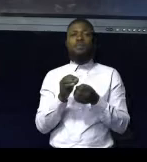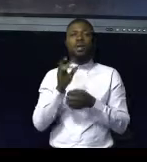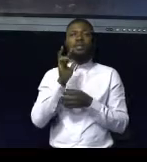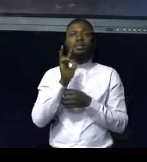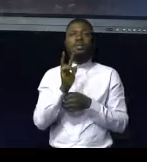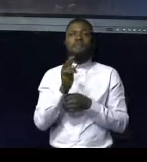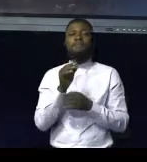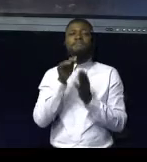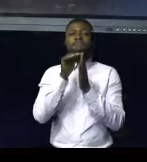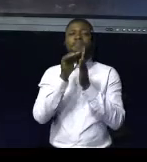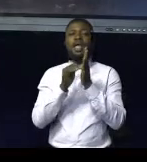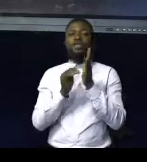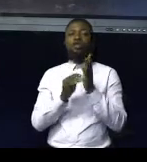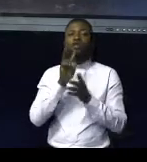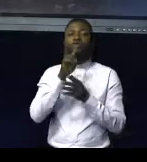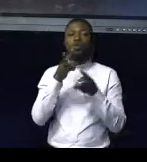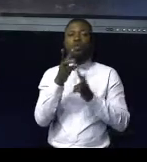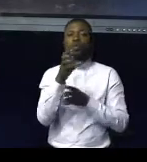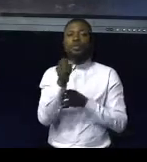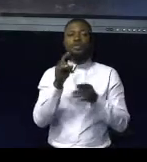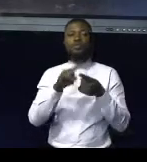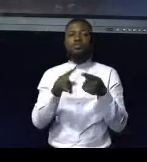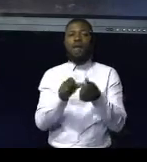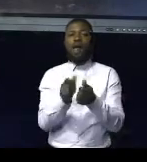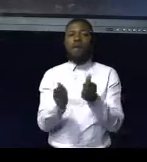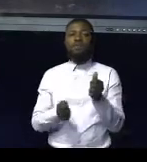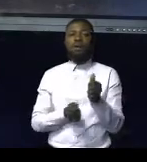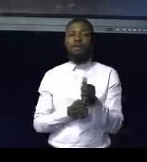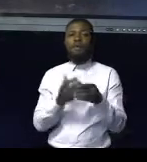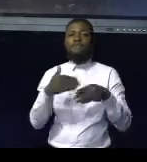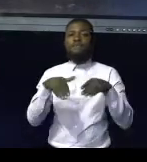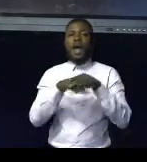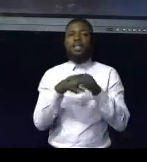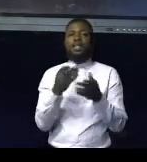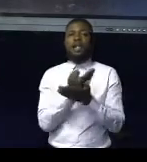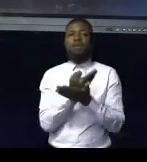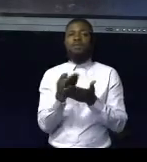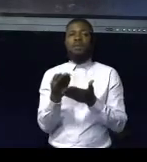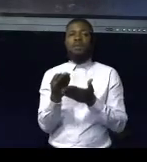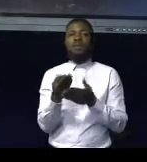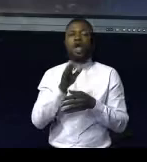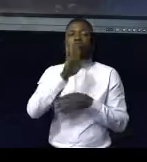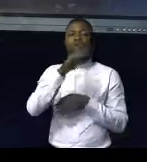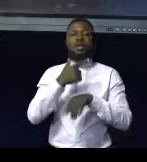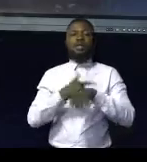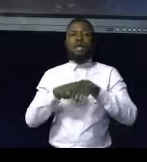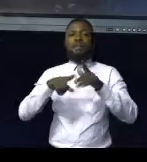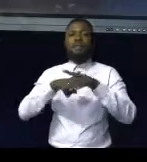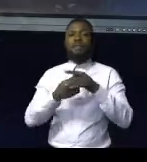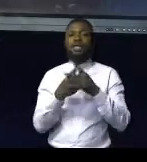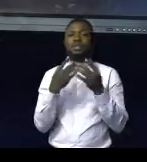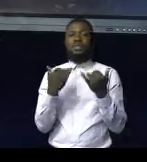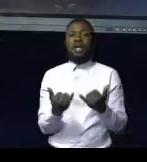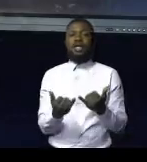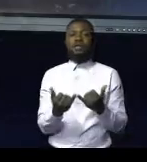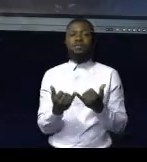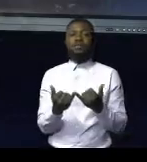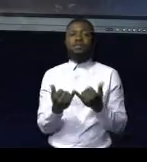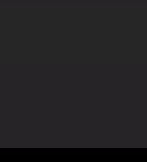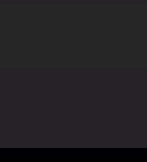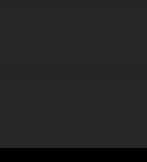question number 3, mention 2 ways to avoid marital failure. Your time starts